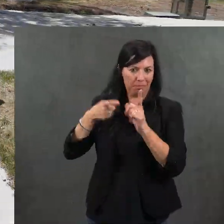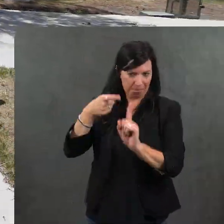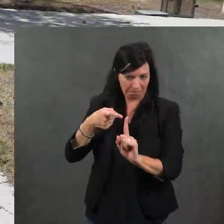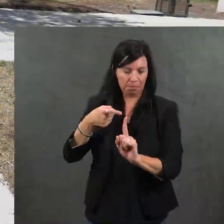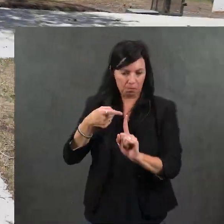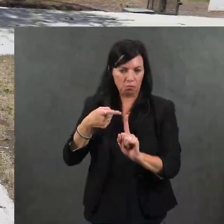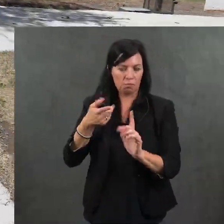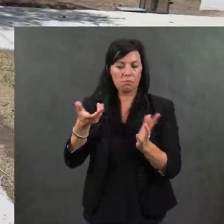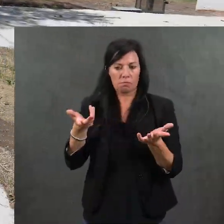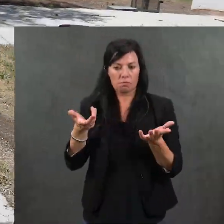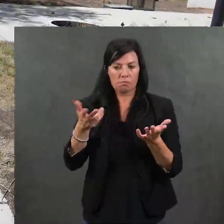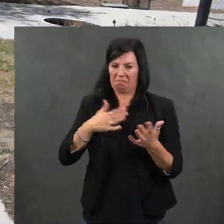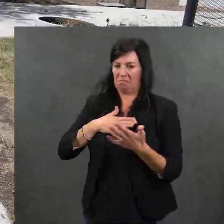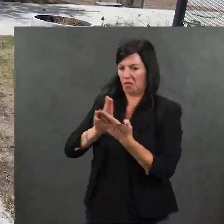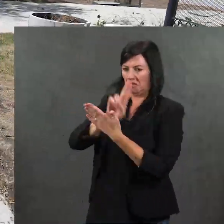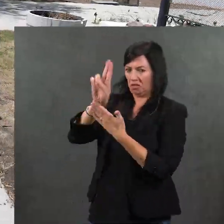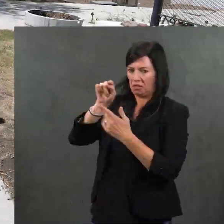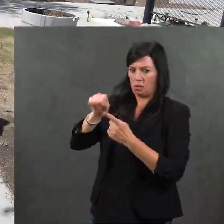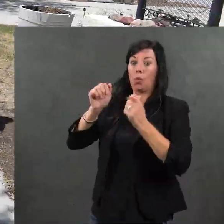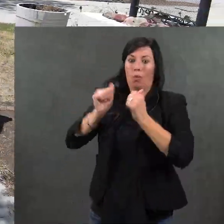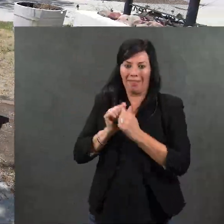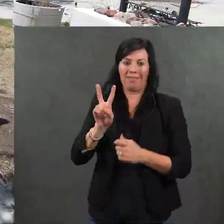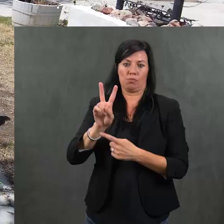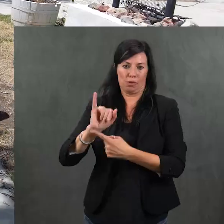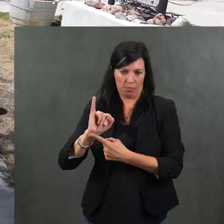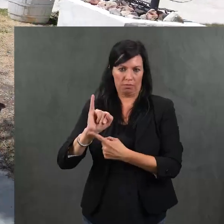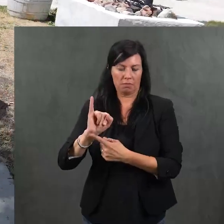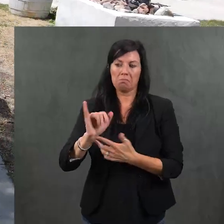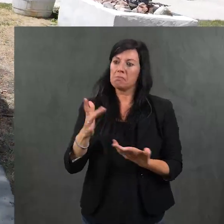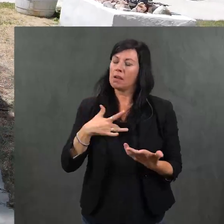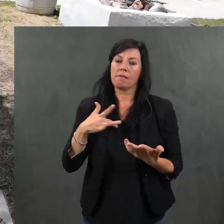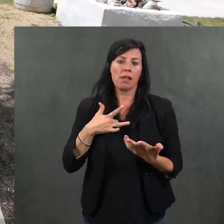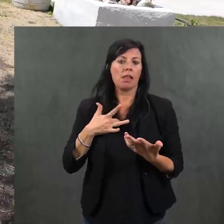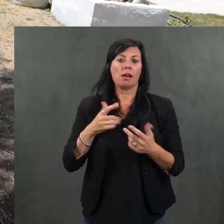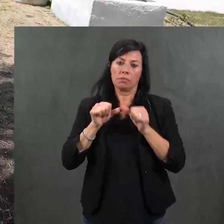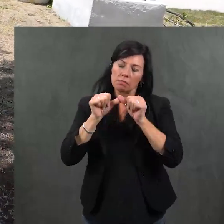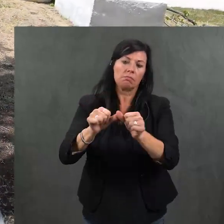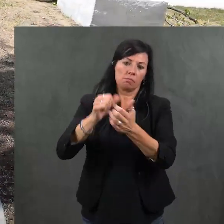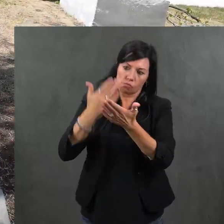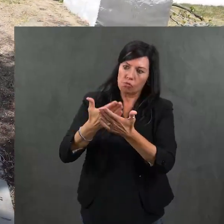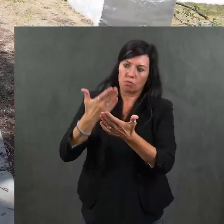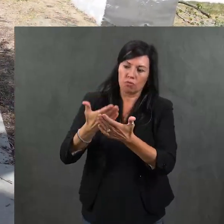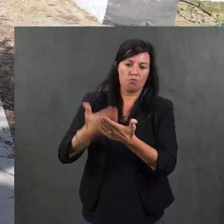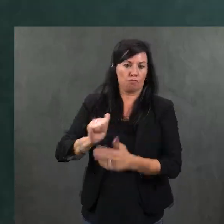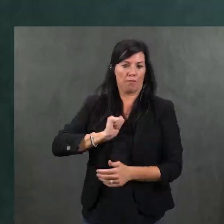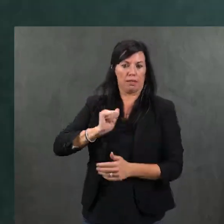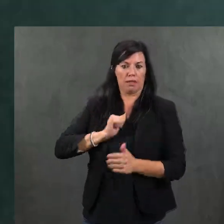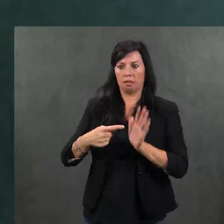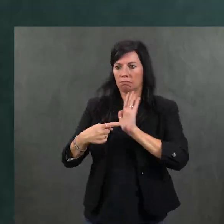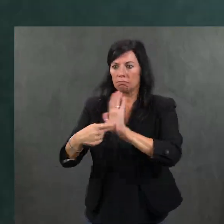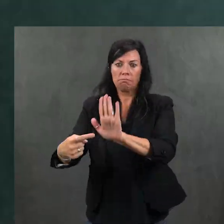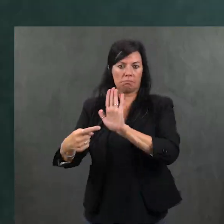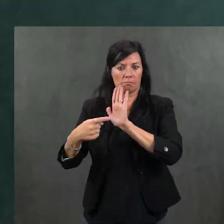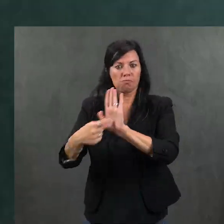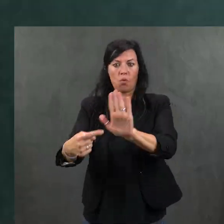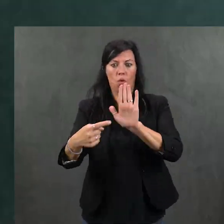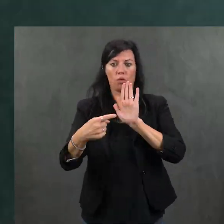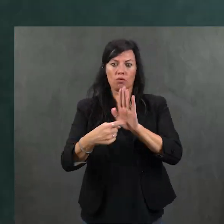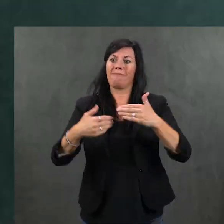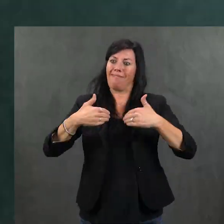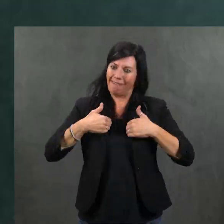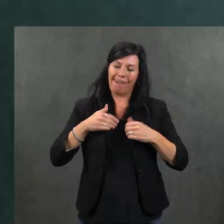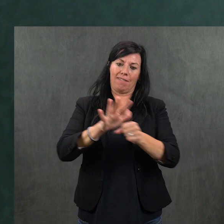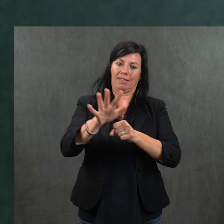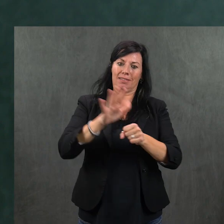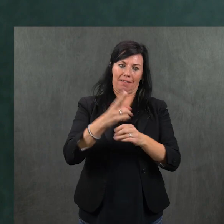and mobility program at my university with a visual impairment, and I felt like I had to prove myself there. I felt like I had to show them